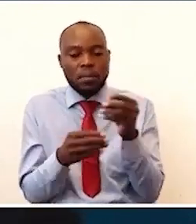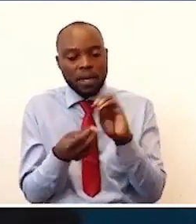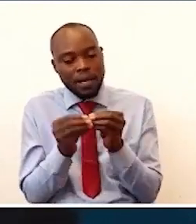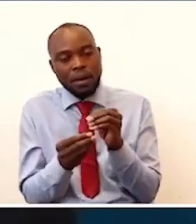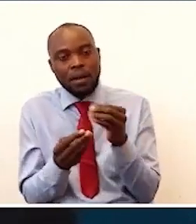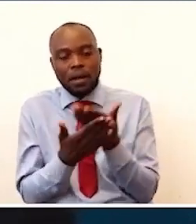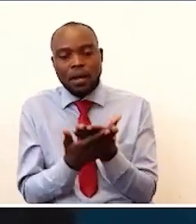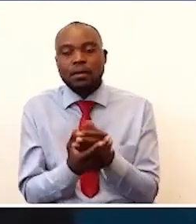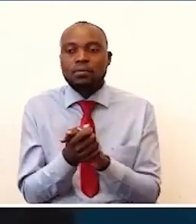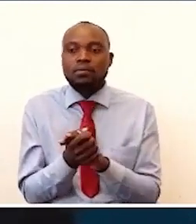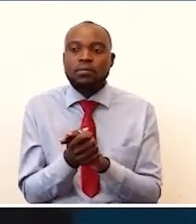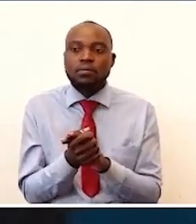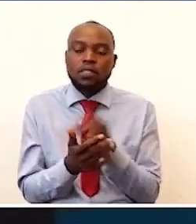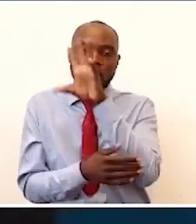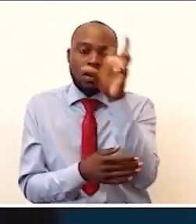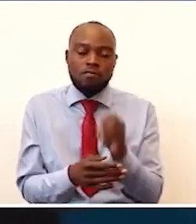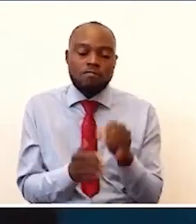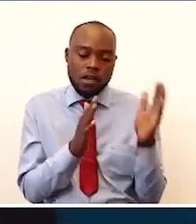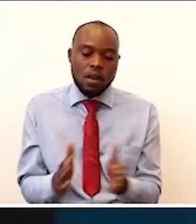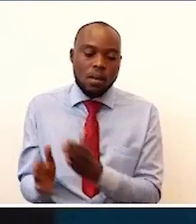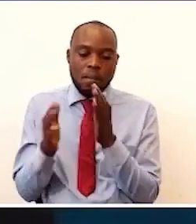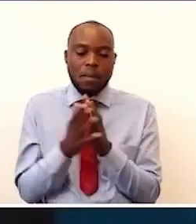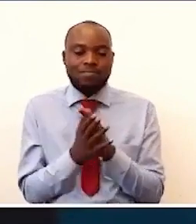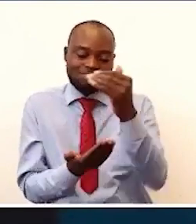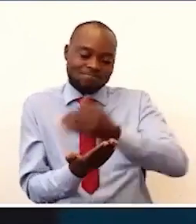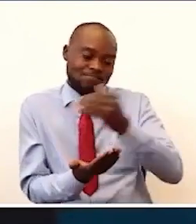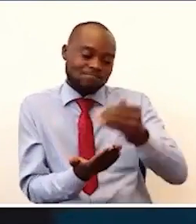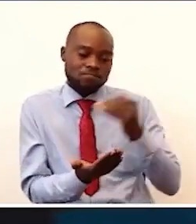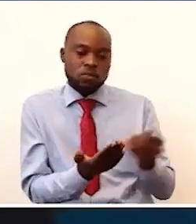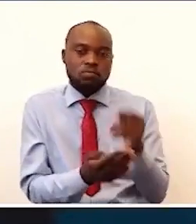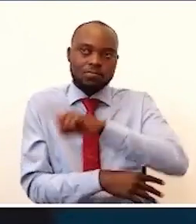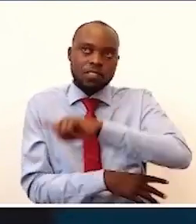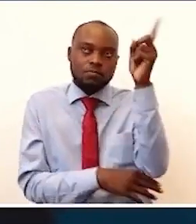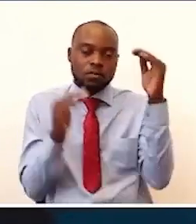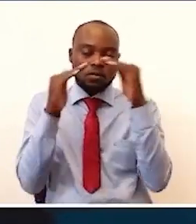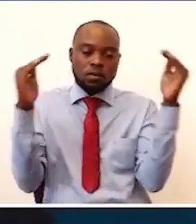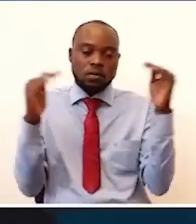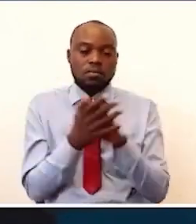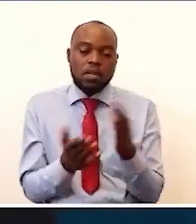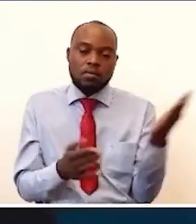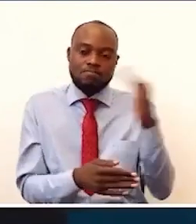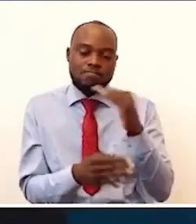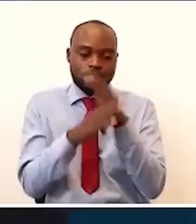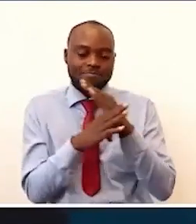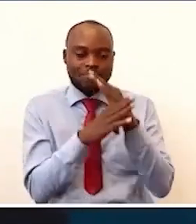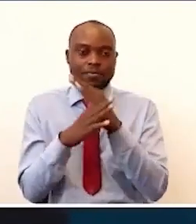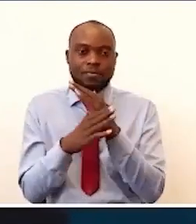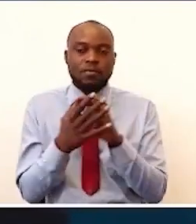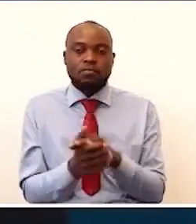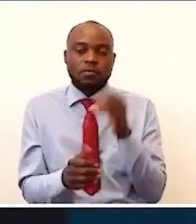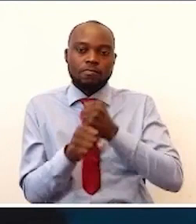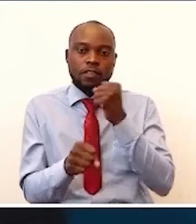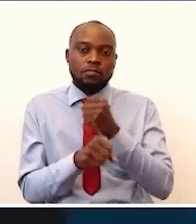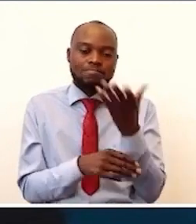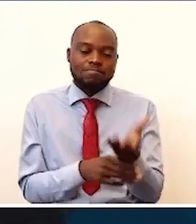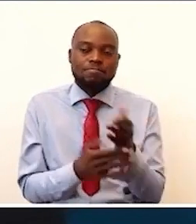that Africa is being part of a collective at the international level when it comes to the safeguarding of a functioning global